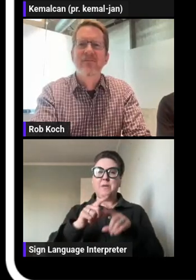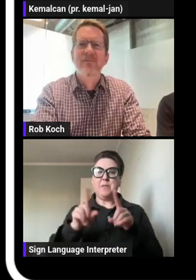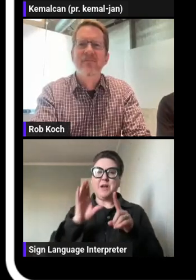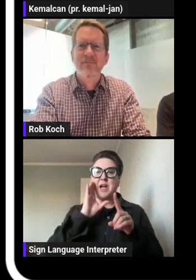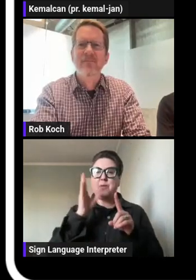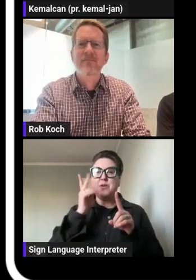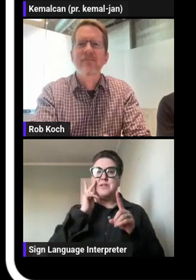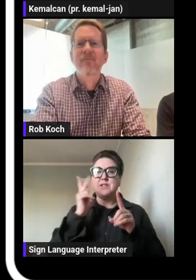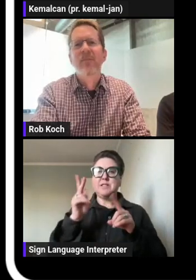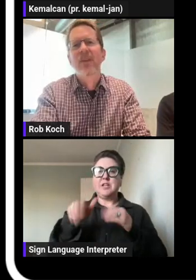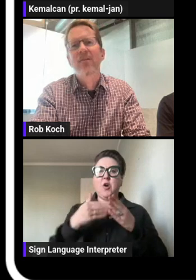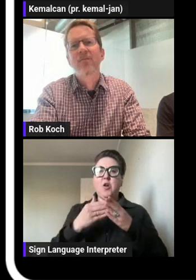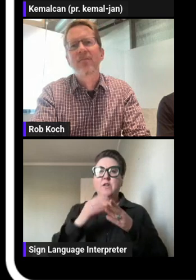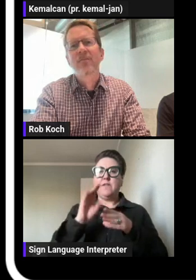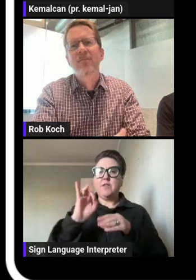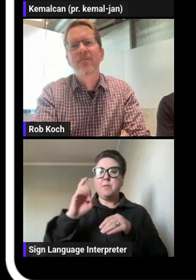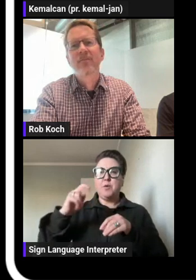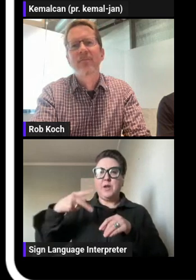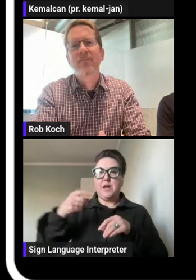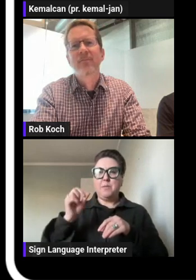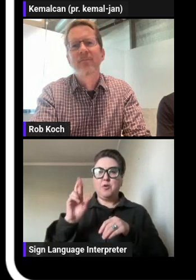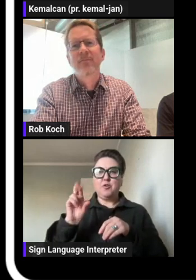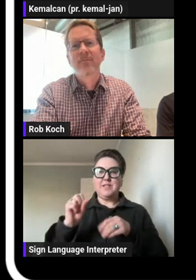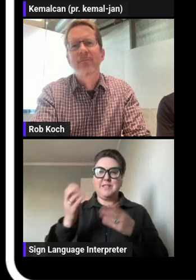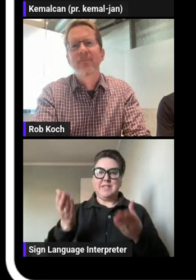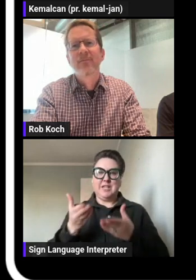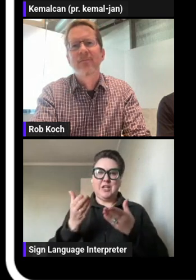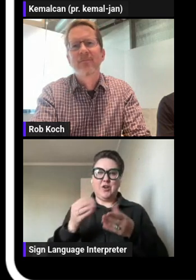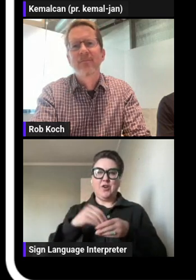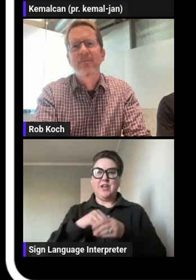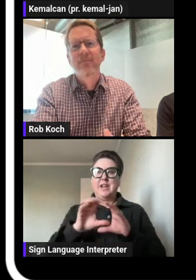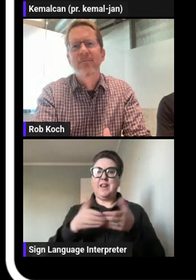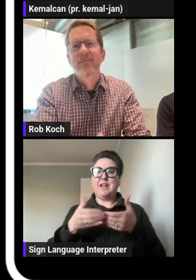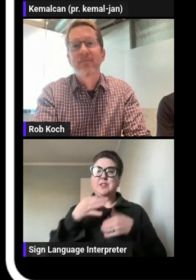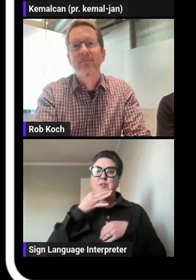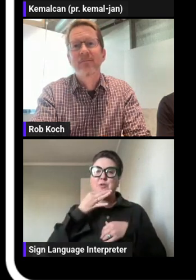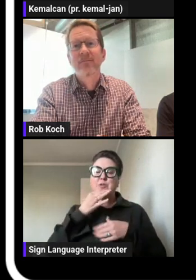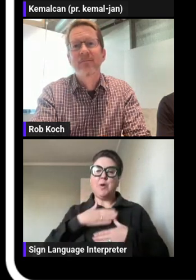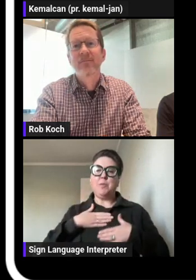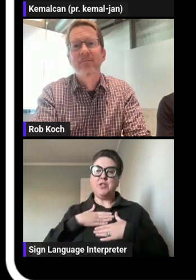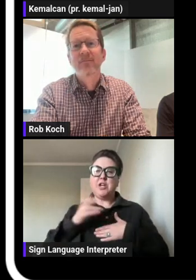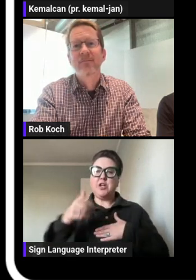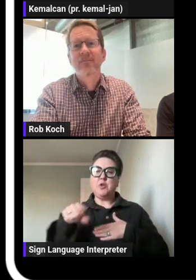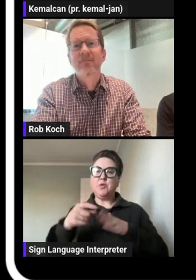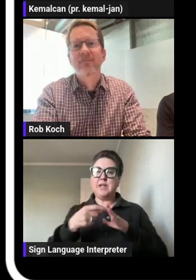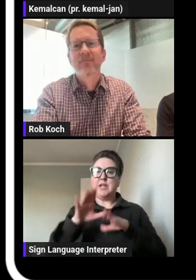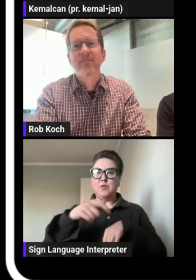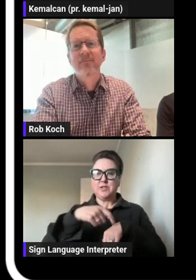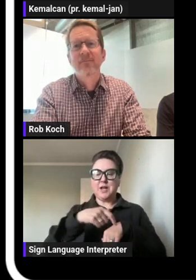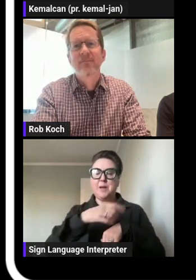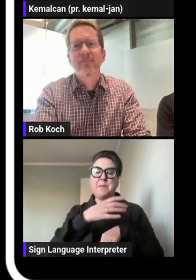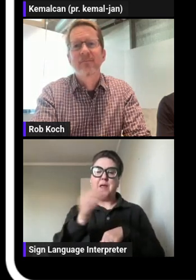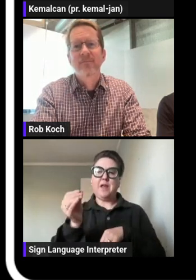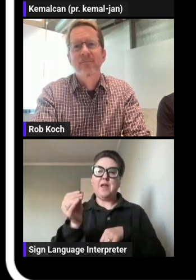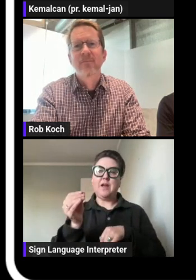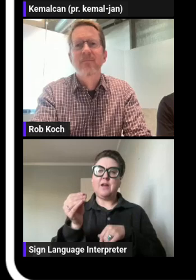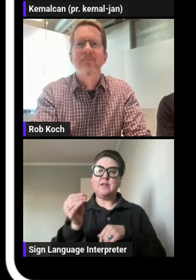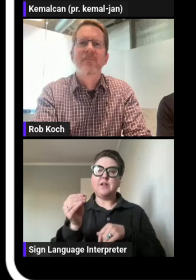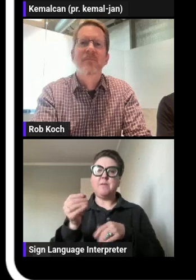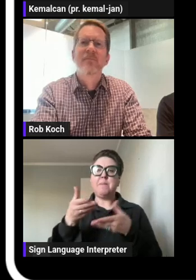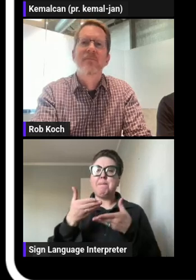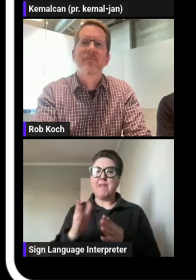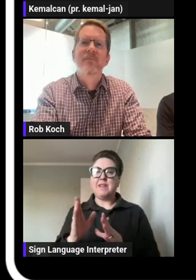see all the boot campers here in class soon. And yeah, again, just appreciate you taking the time and letting me ask